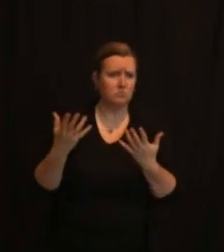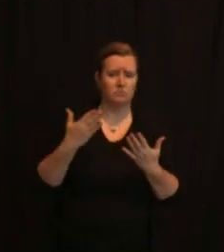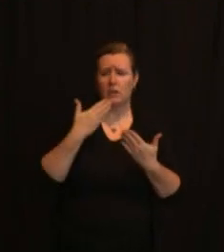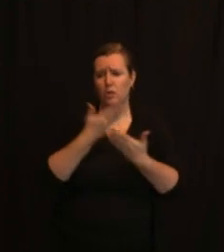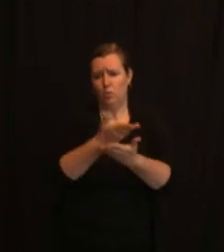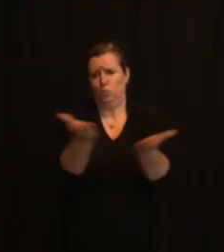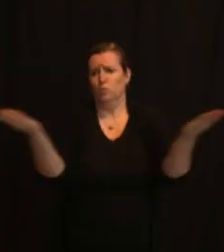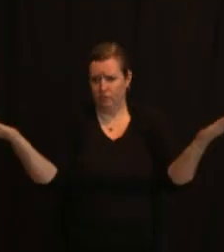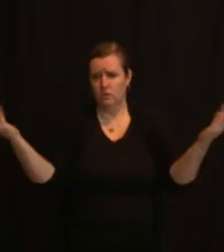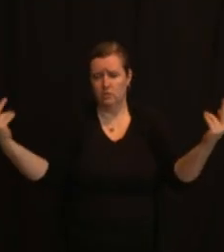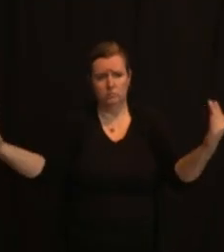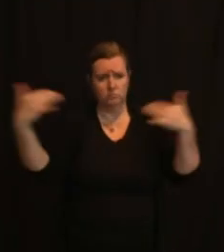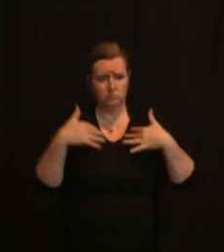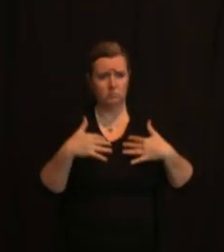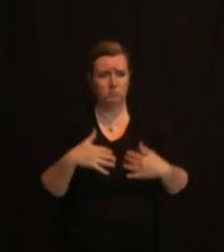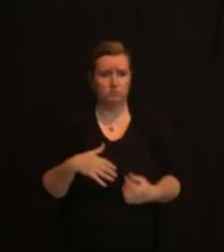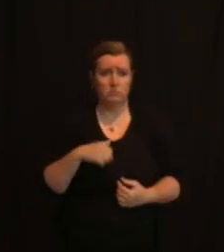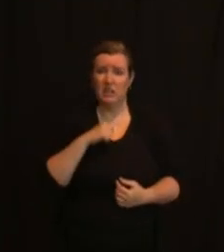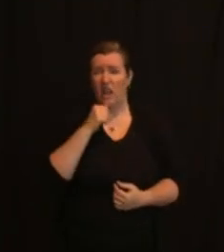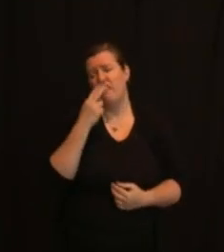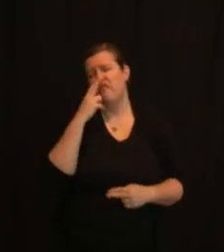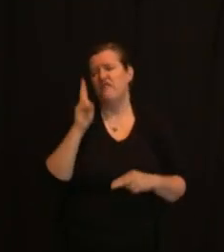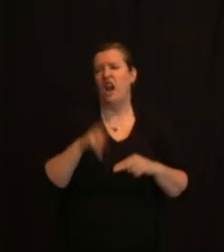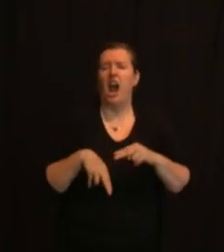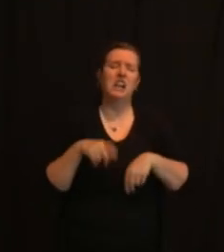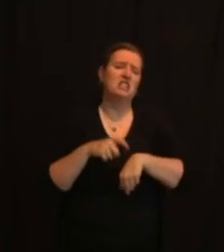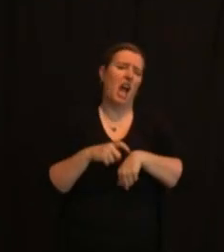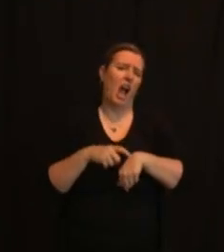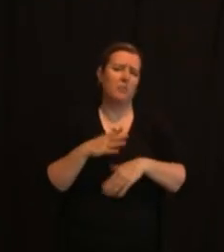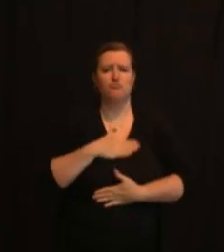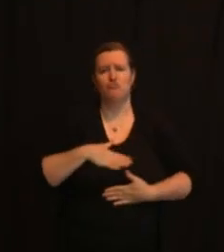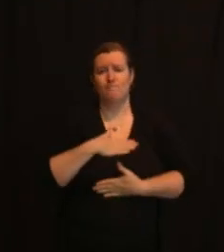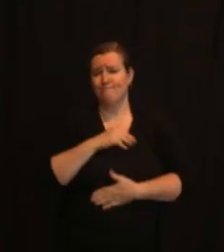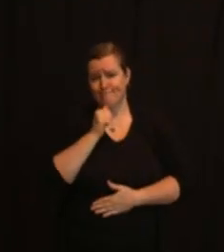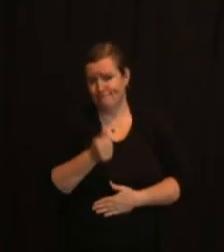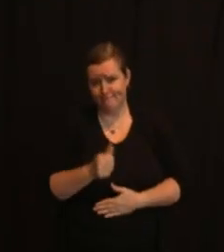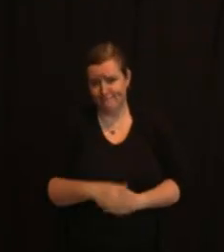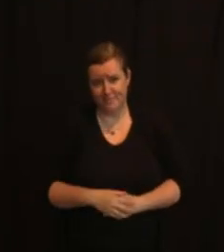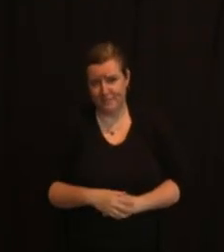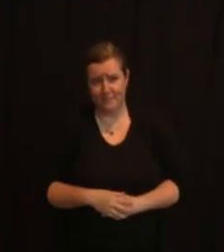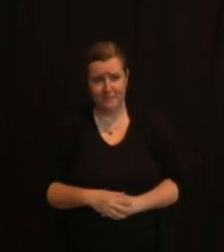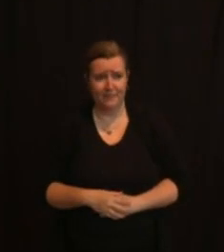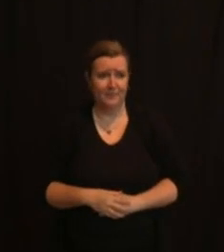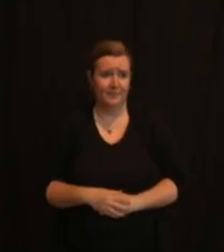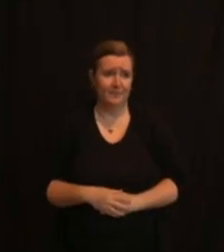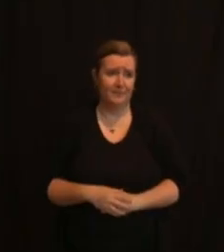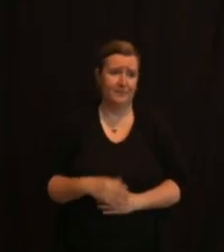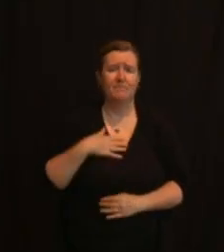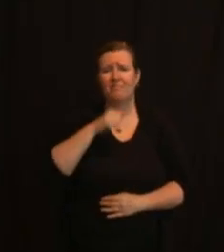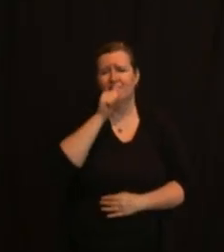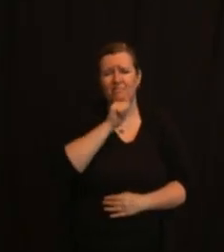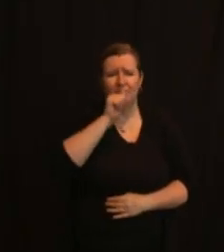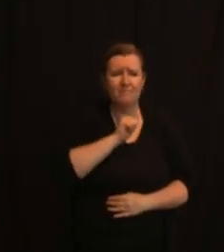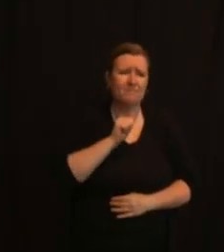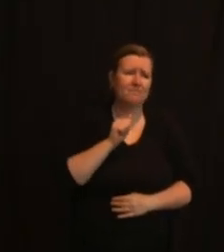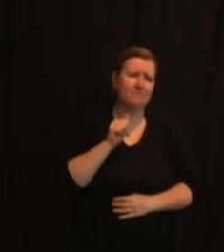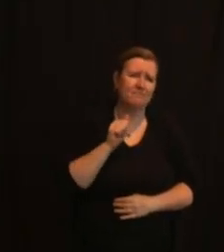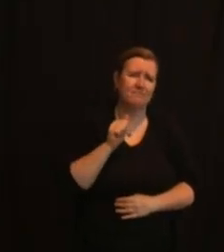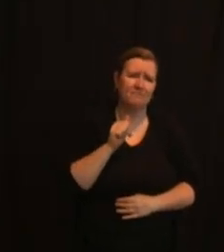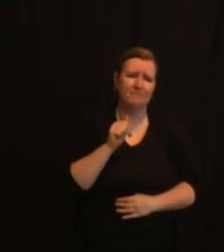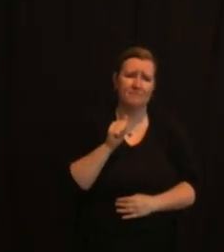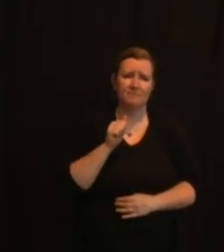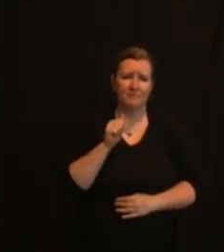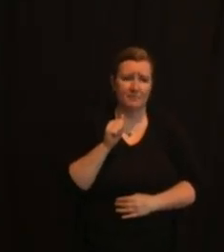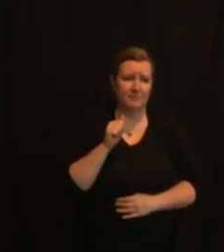including these are not fun times in the Fourth Estate either. So hang in there, everybody. I want to thank, as always, the Commissioner of the Department of